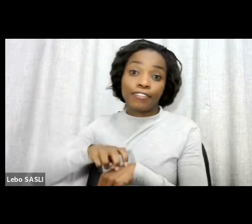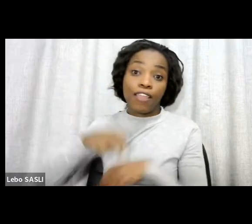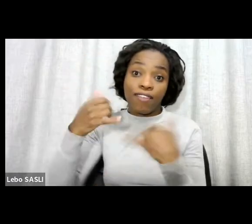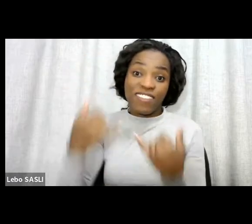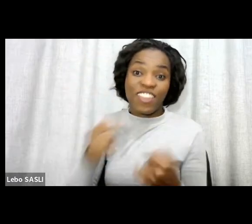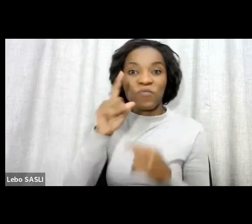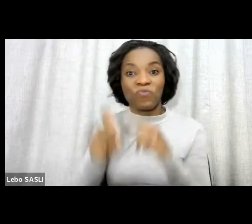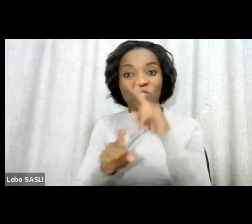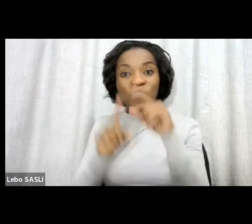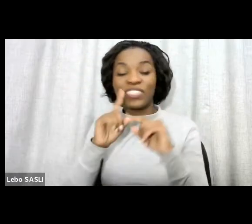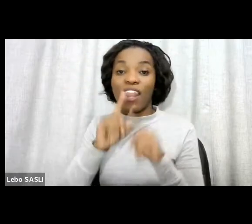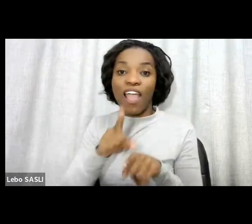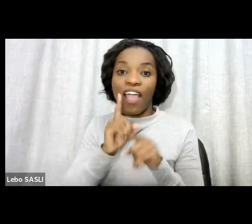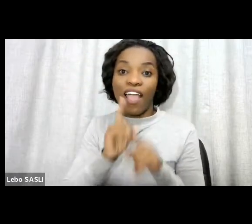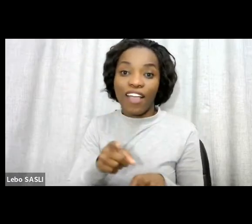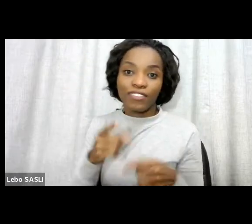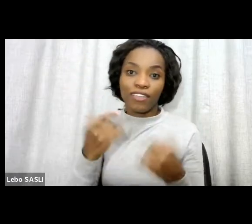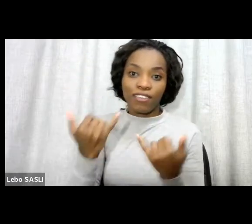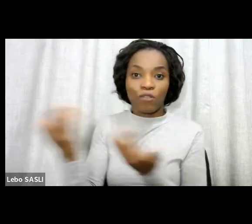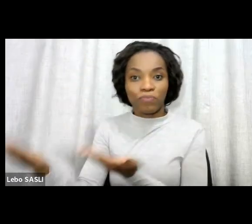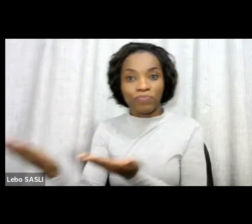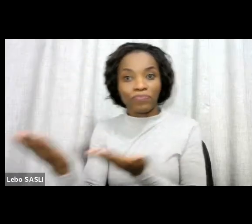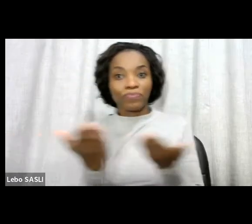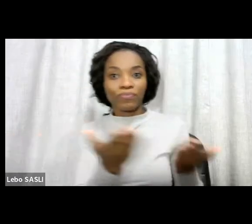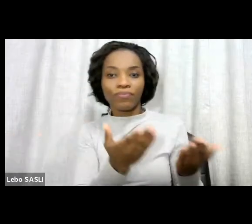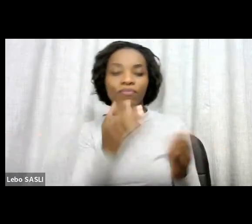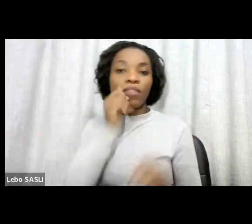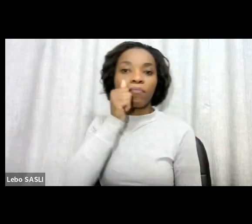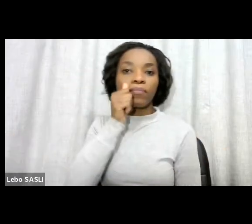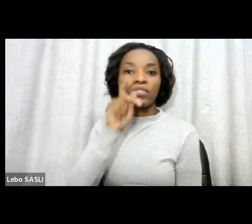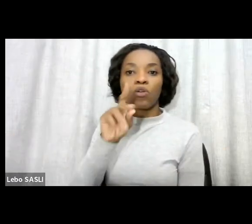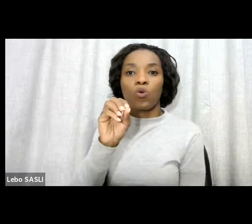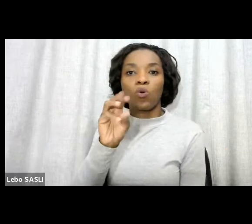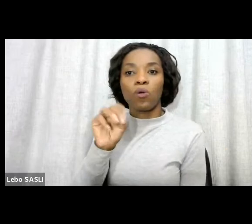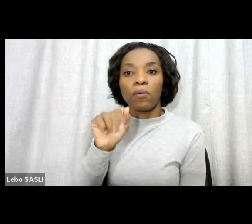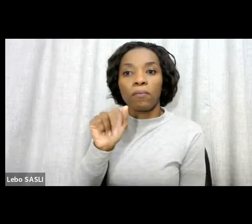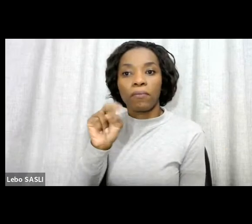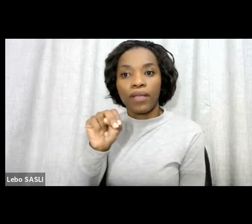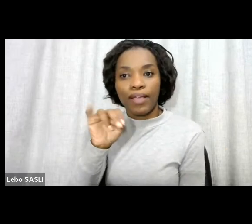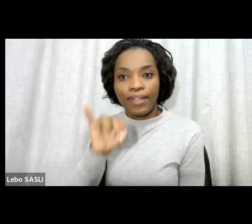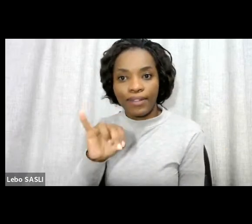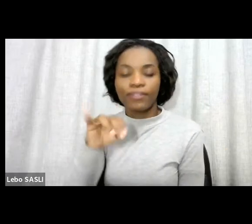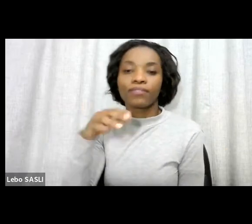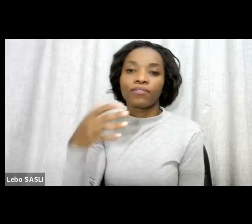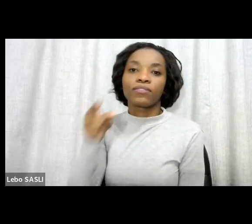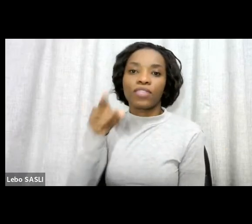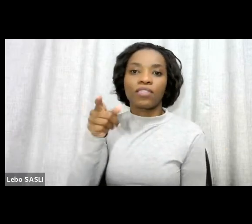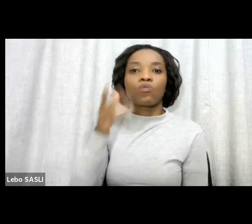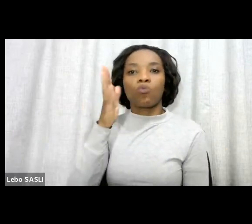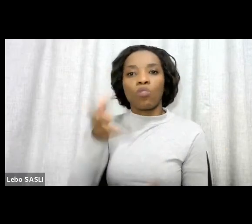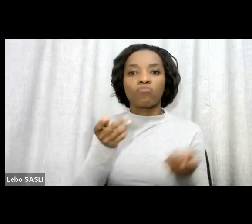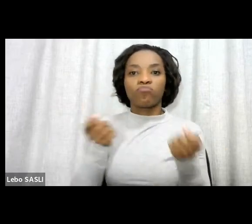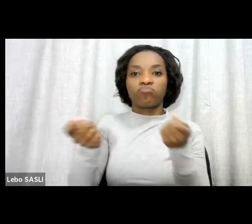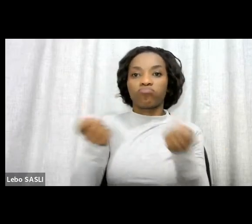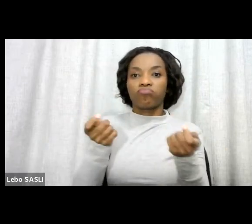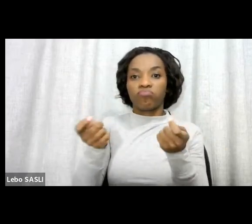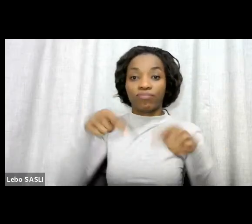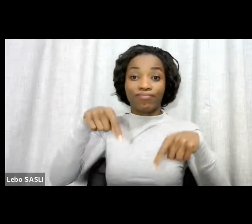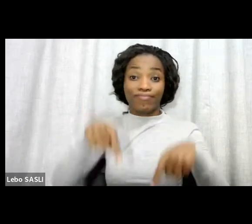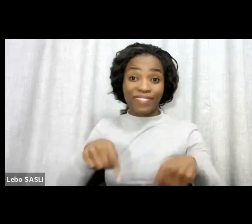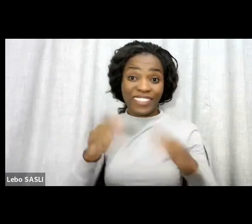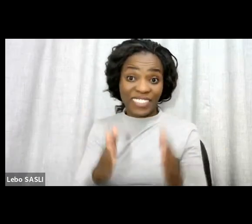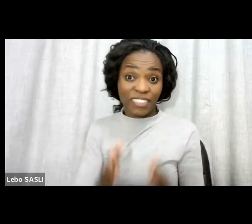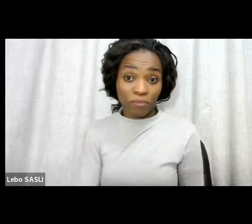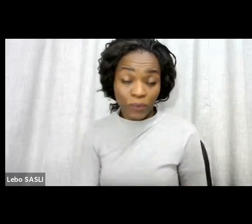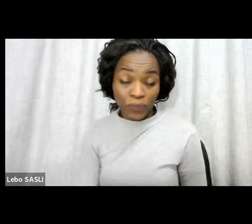I will now hand over to Mr. Gumani Mugeri, who is our moderator during this segment, in which you will be given an opportunity